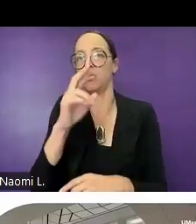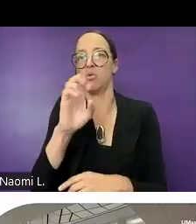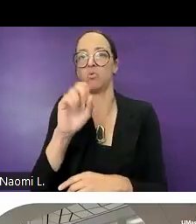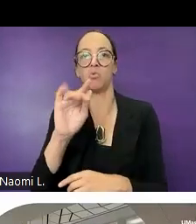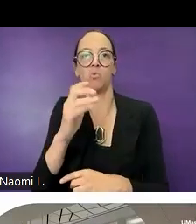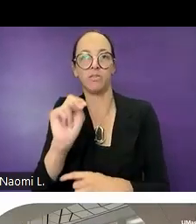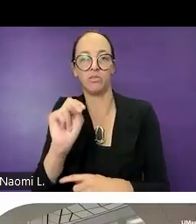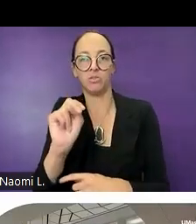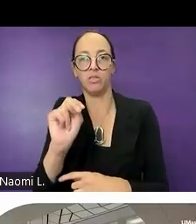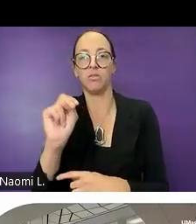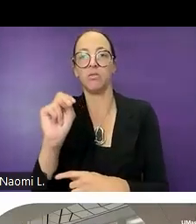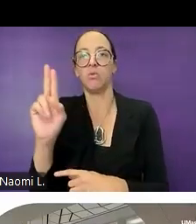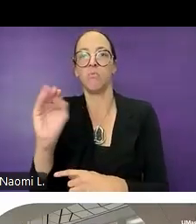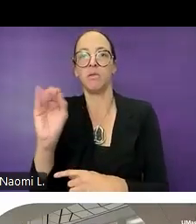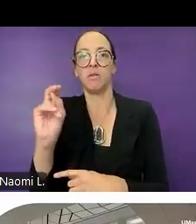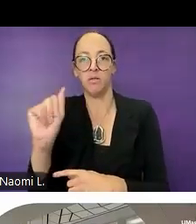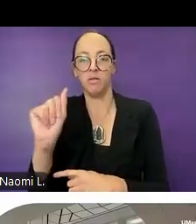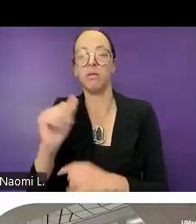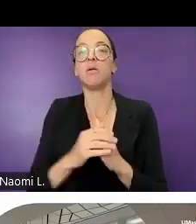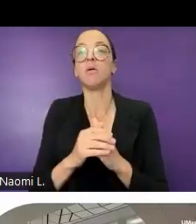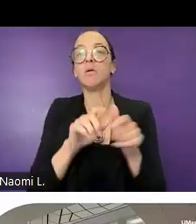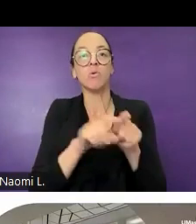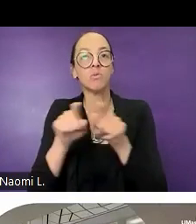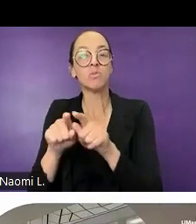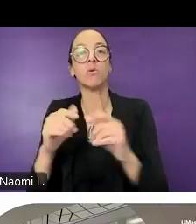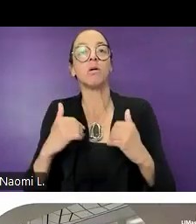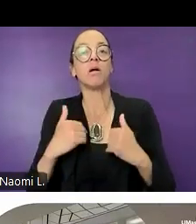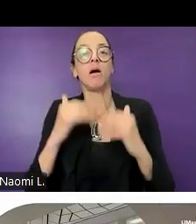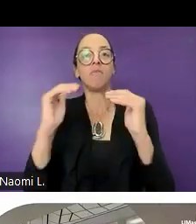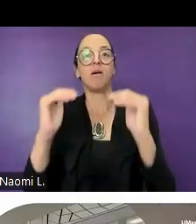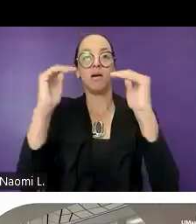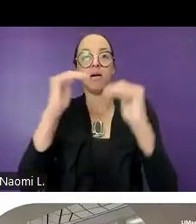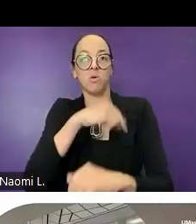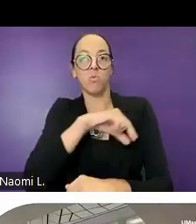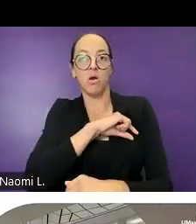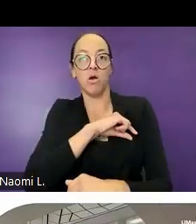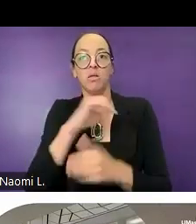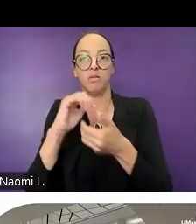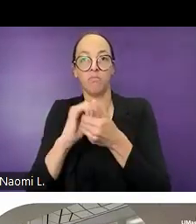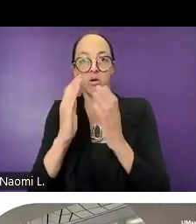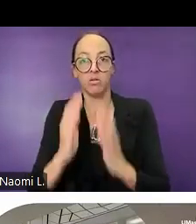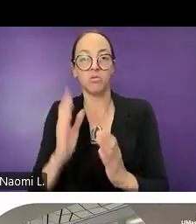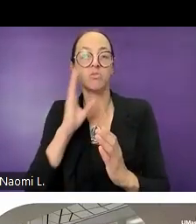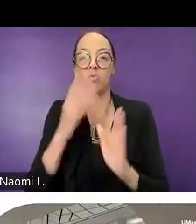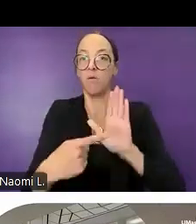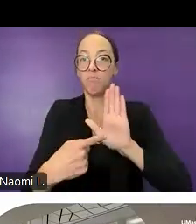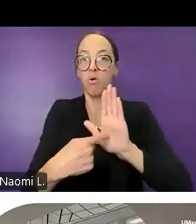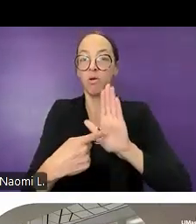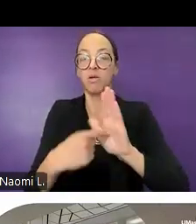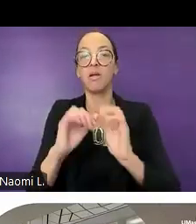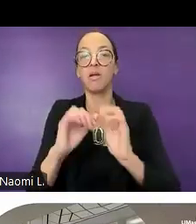of high-quality partners. And I'm going to point out how each of those partners are working on